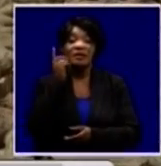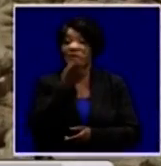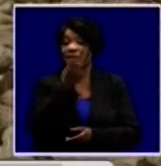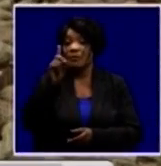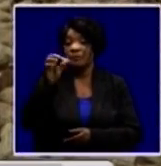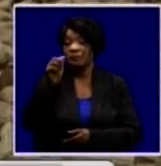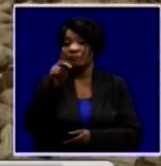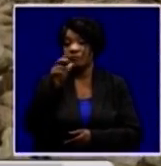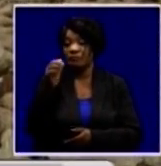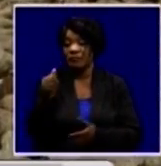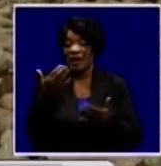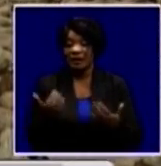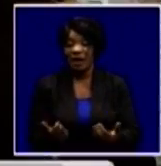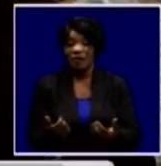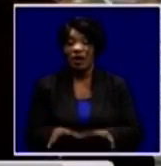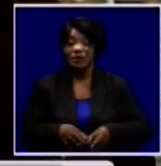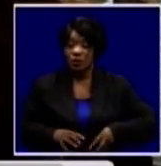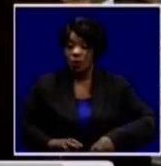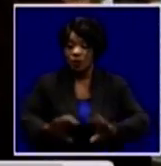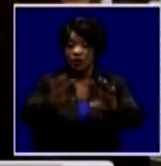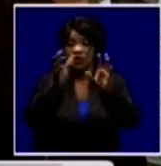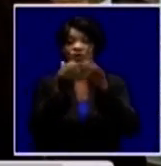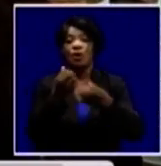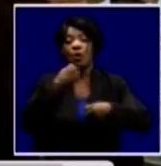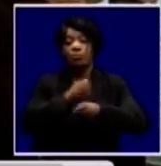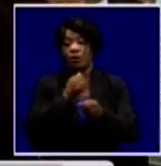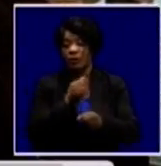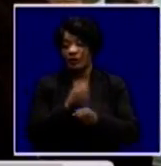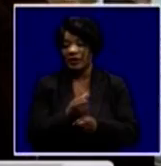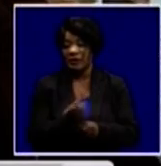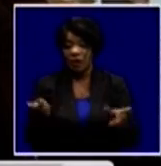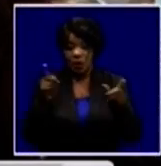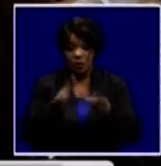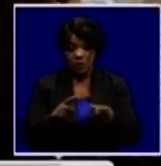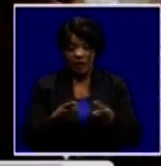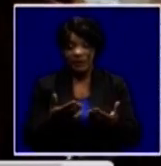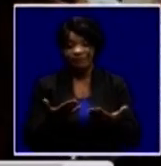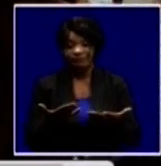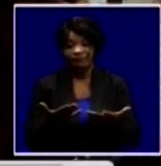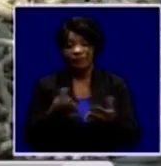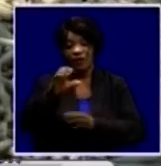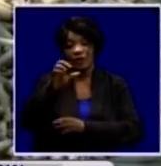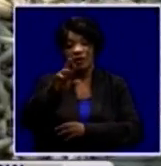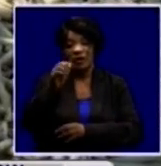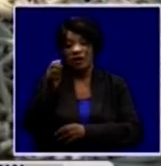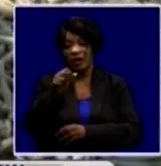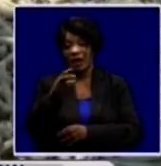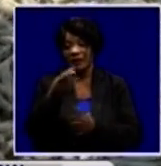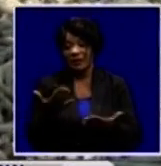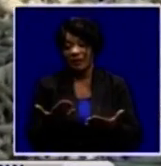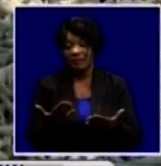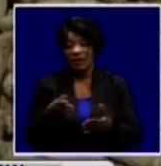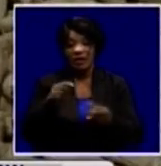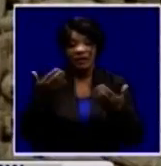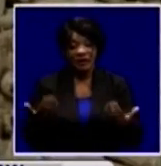maize cobs to produce charcoal briquettes. Once you crush it, then it makes briquettes. Then from